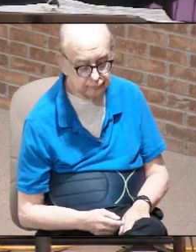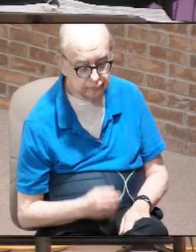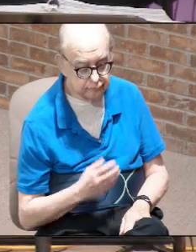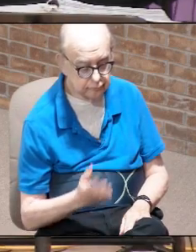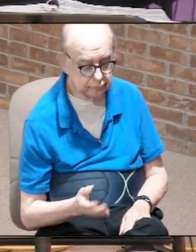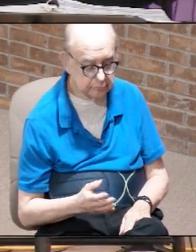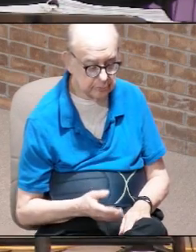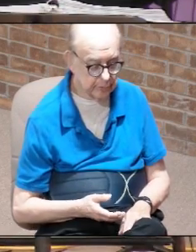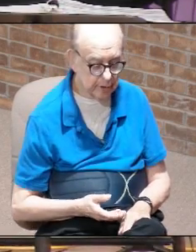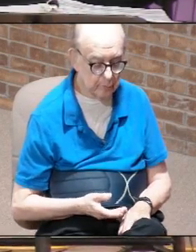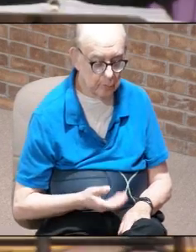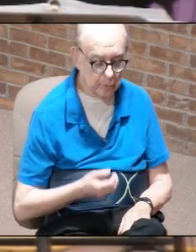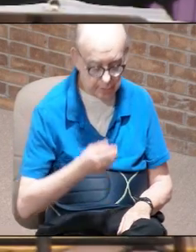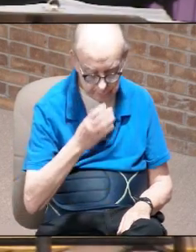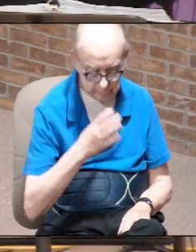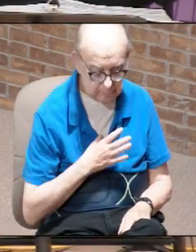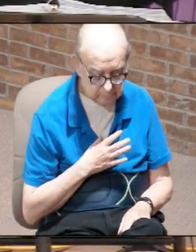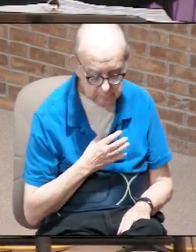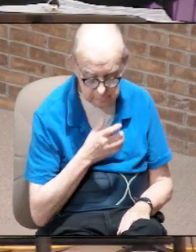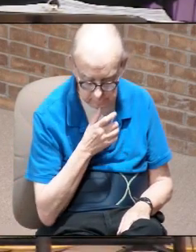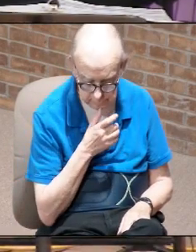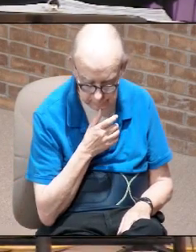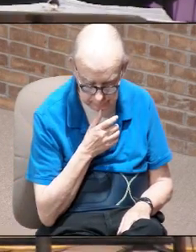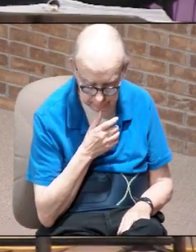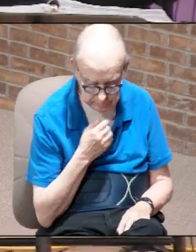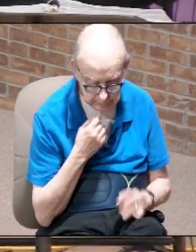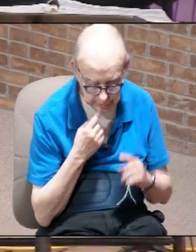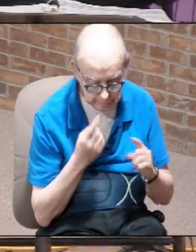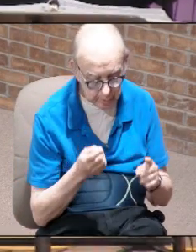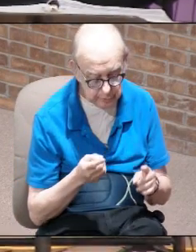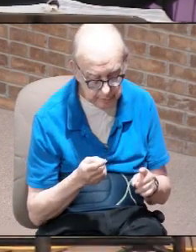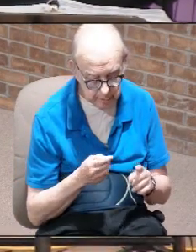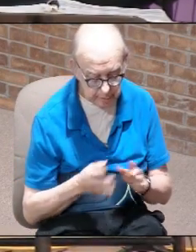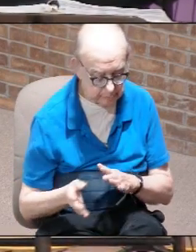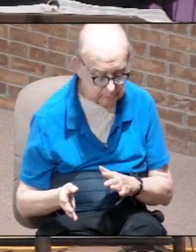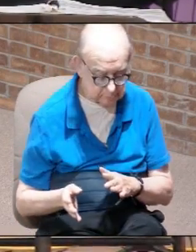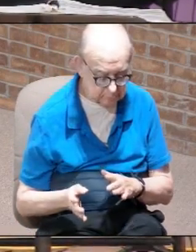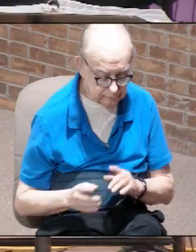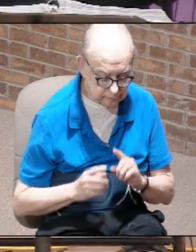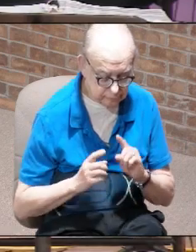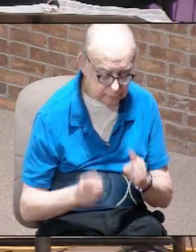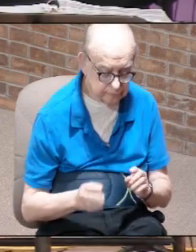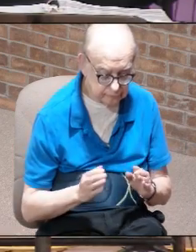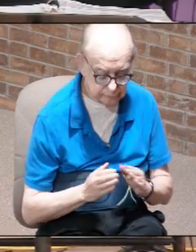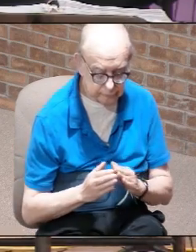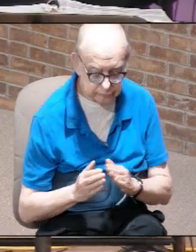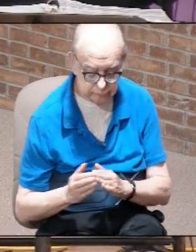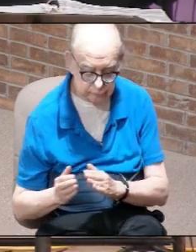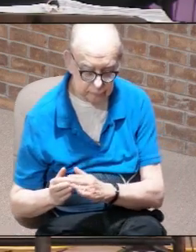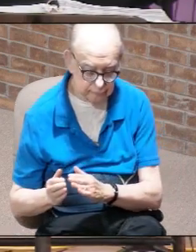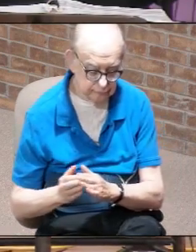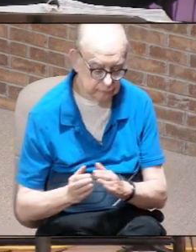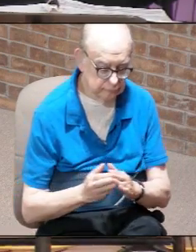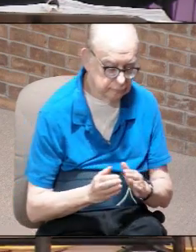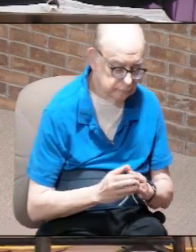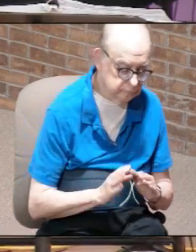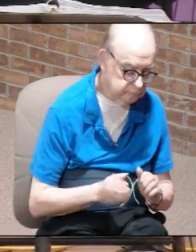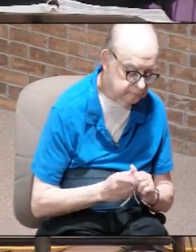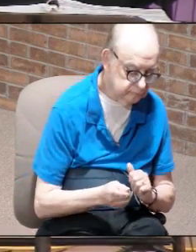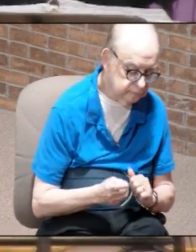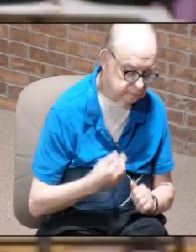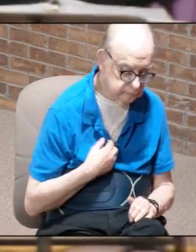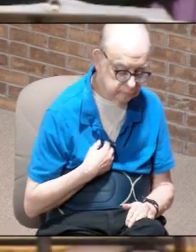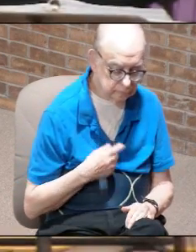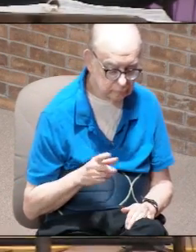There was a rich guy who was on this prosperity kick. And he went from town to town talking about how once he only